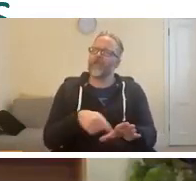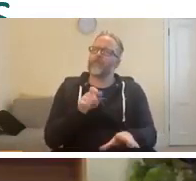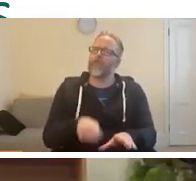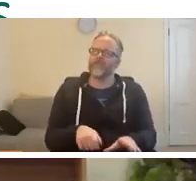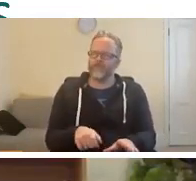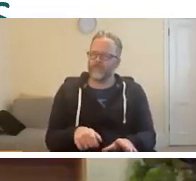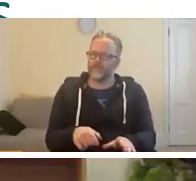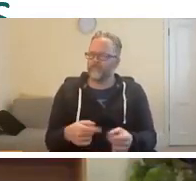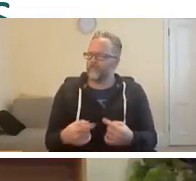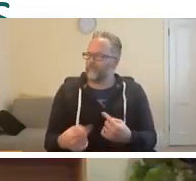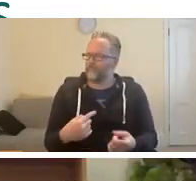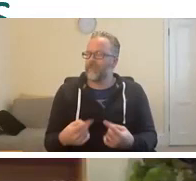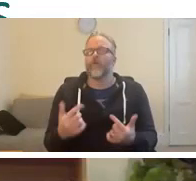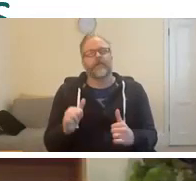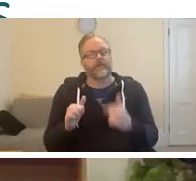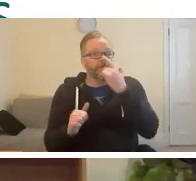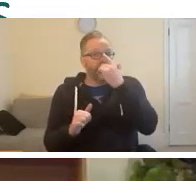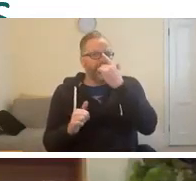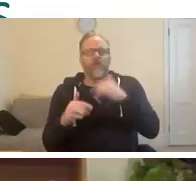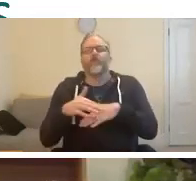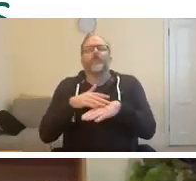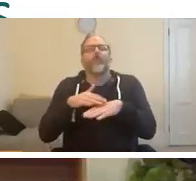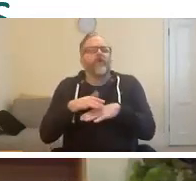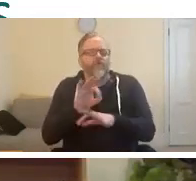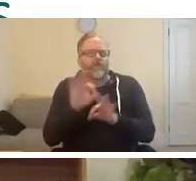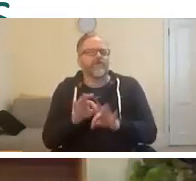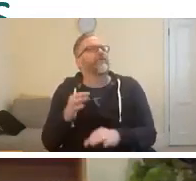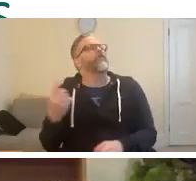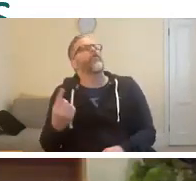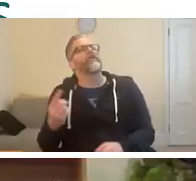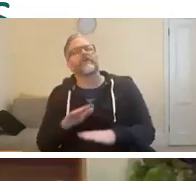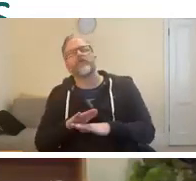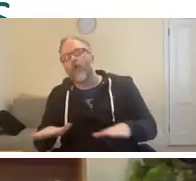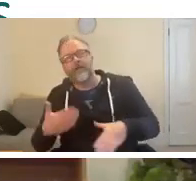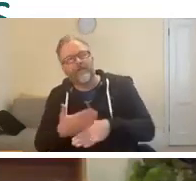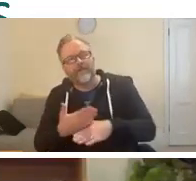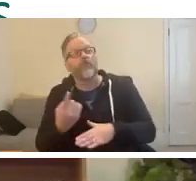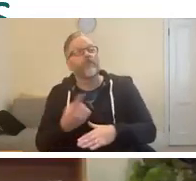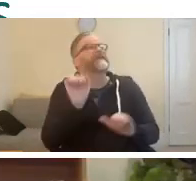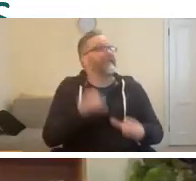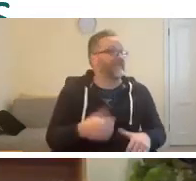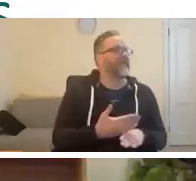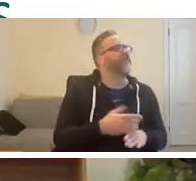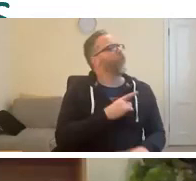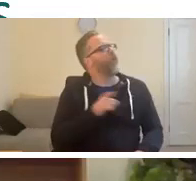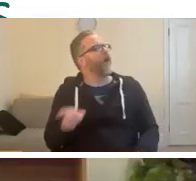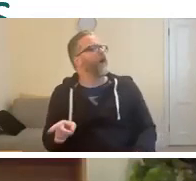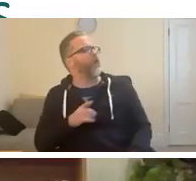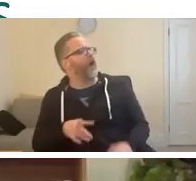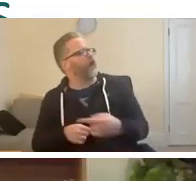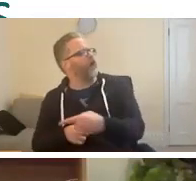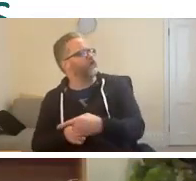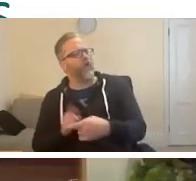person? And so yes, our nuanced questions. So for whom? Is that effective and not effective? Why not? And under